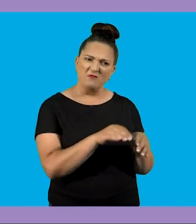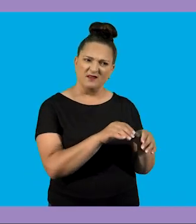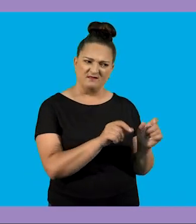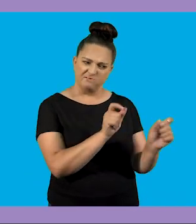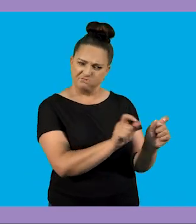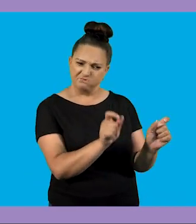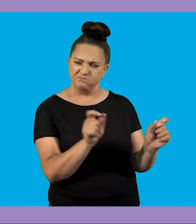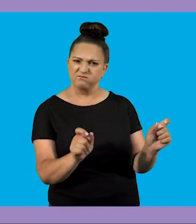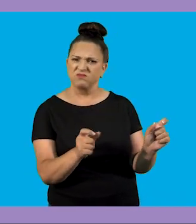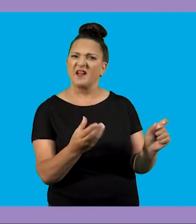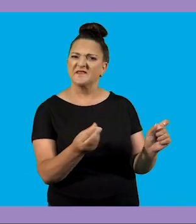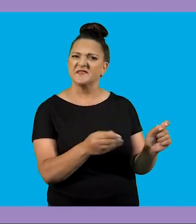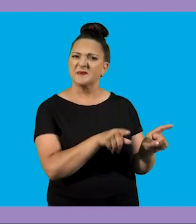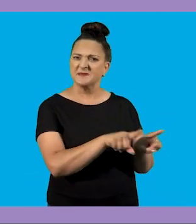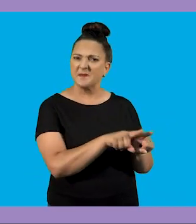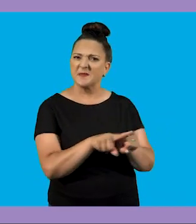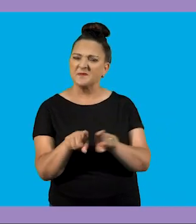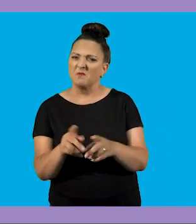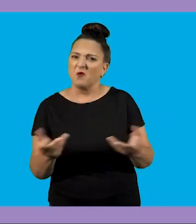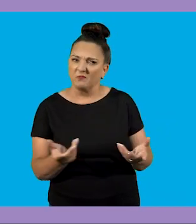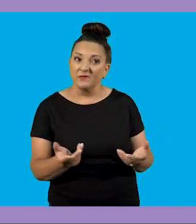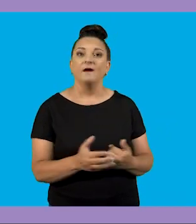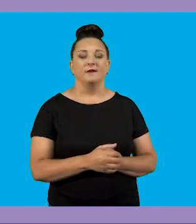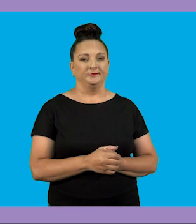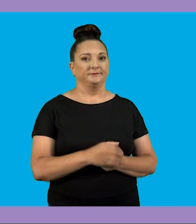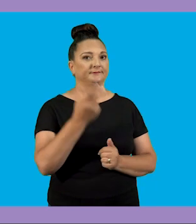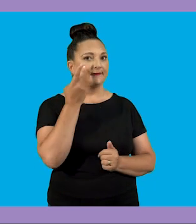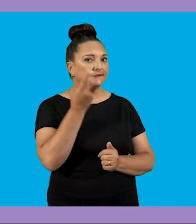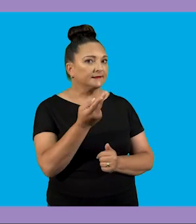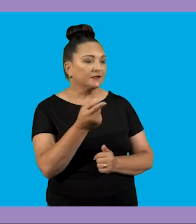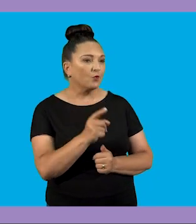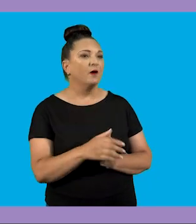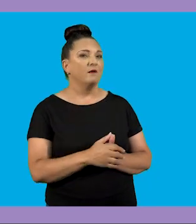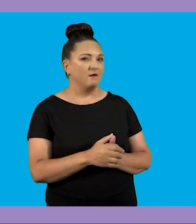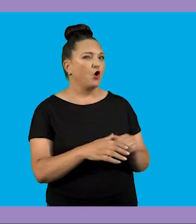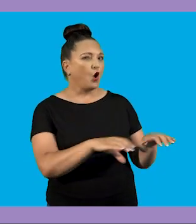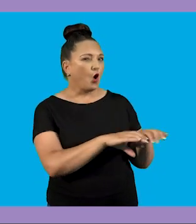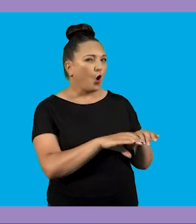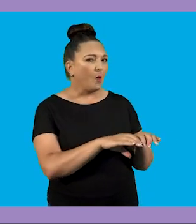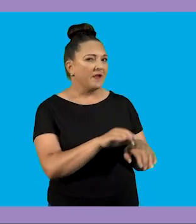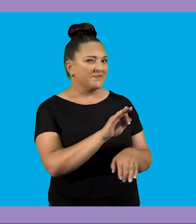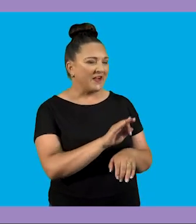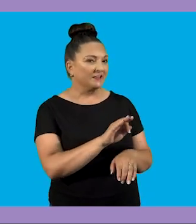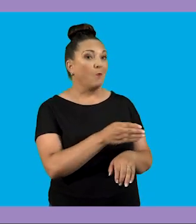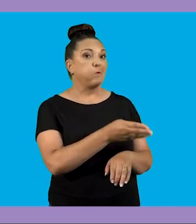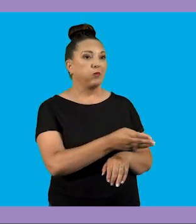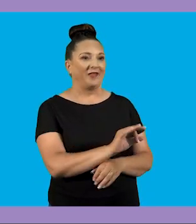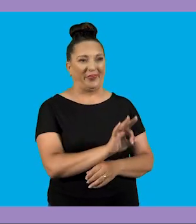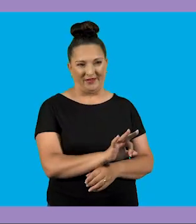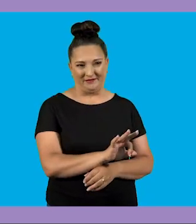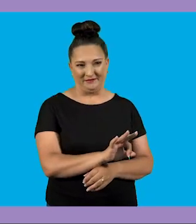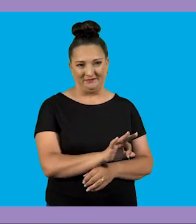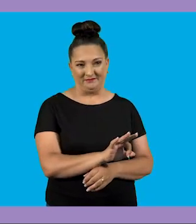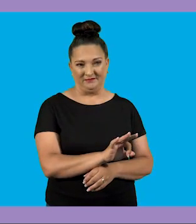is the common factor with that expression there? So if you look through that expression, we do have a common factor of